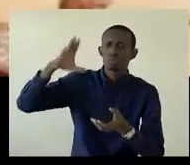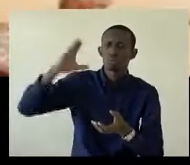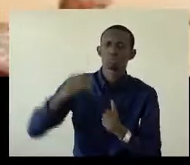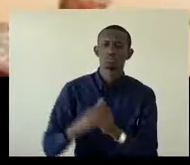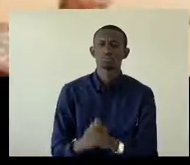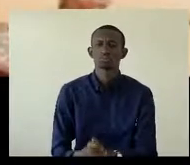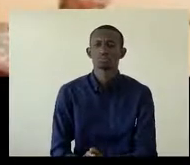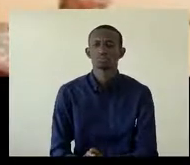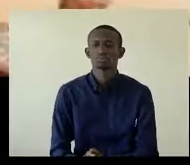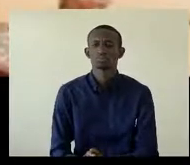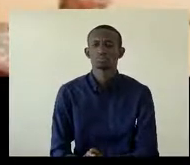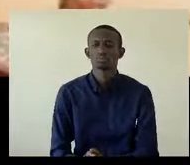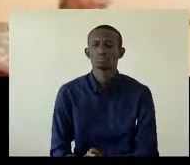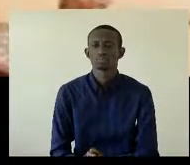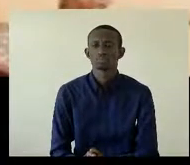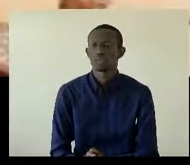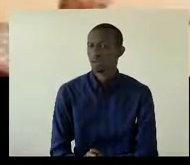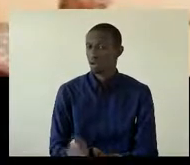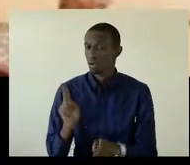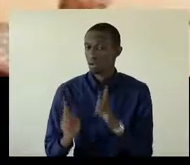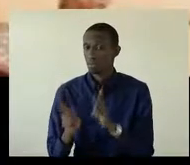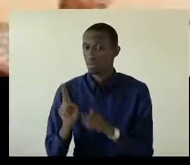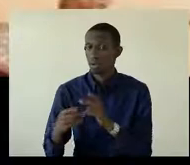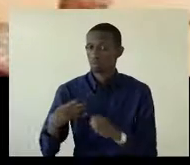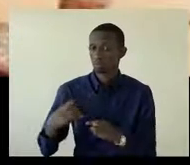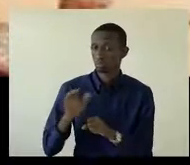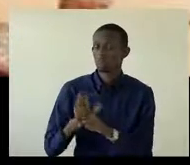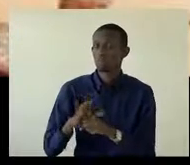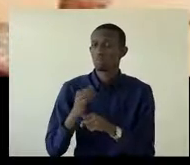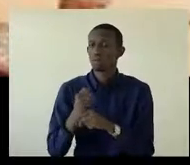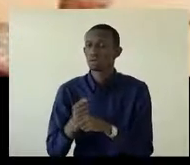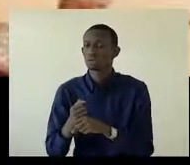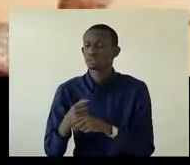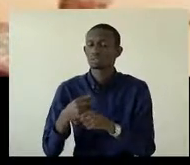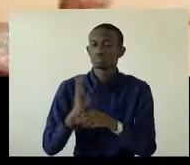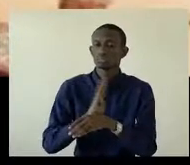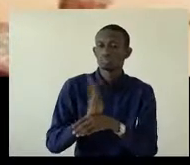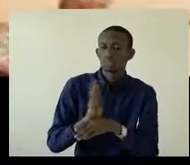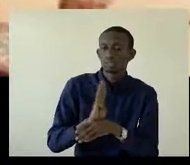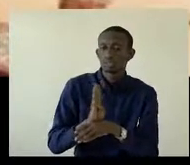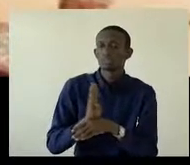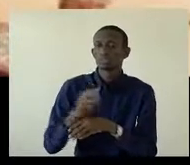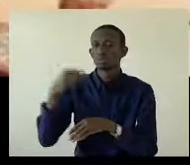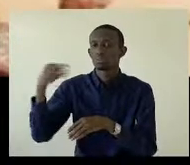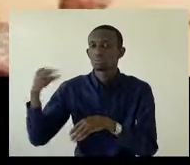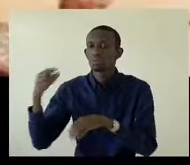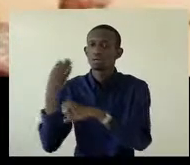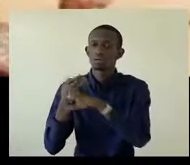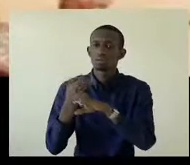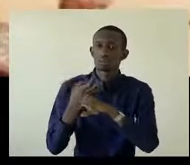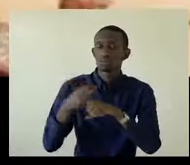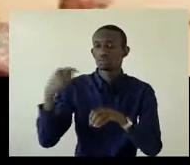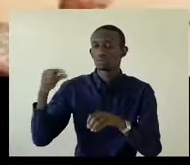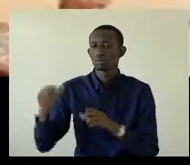Maybe the very people who are doing the mining industry should also be able to display to us some bit of info about